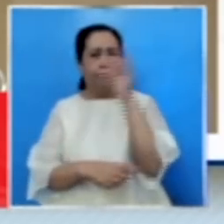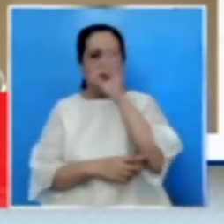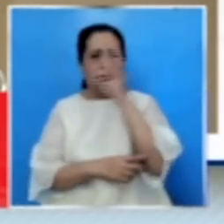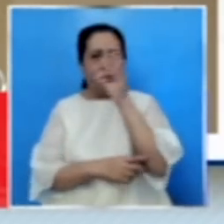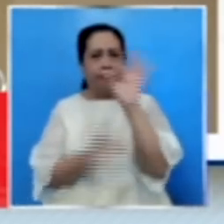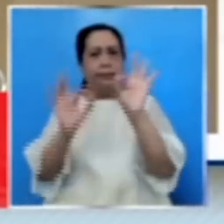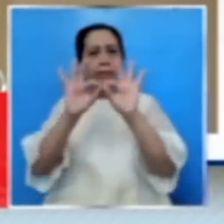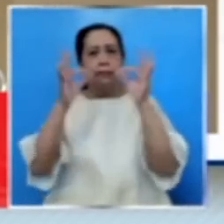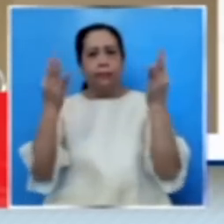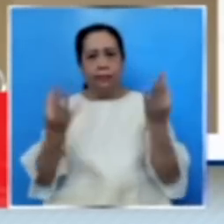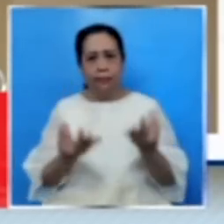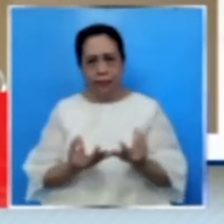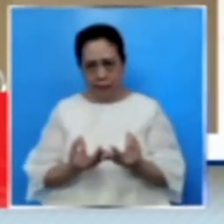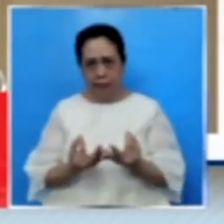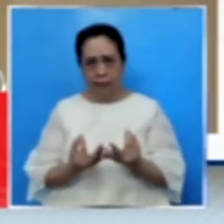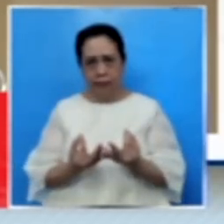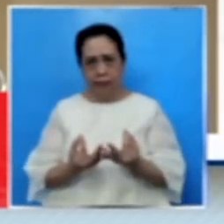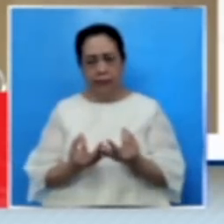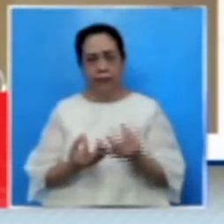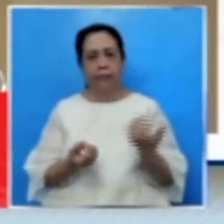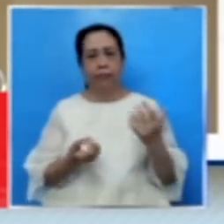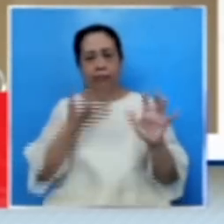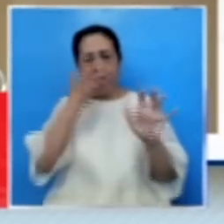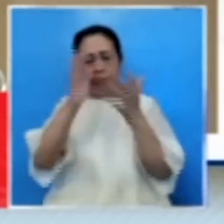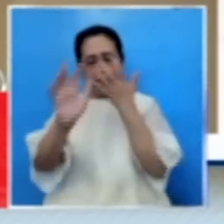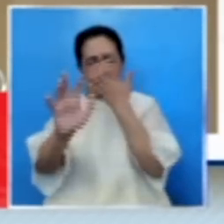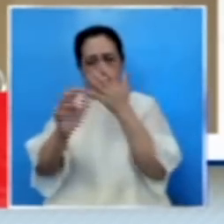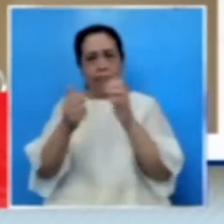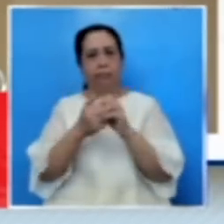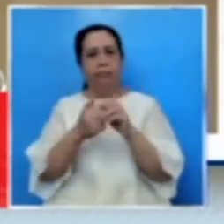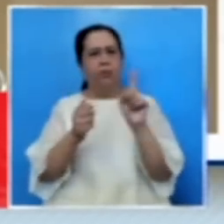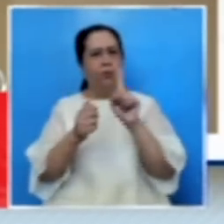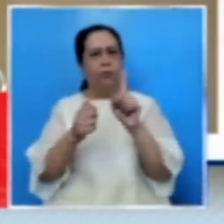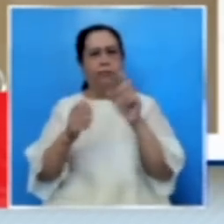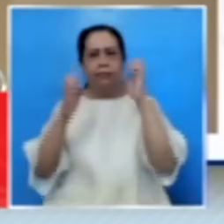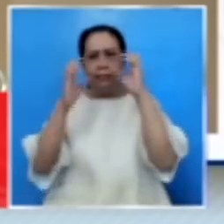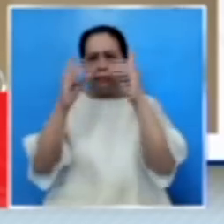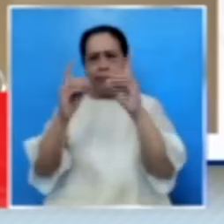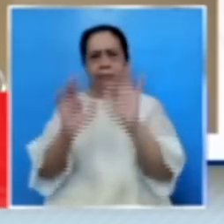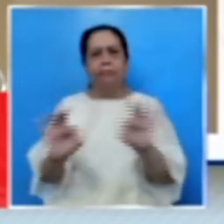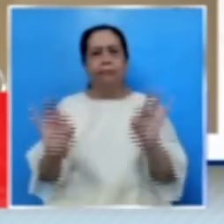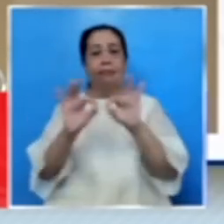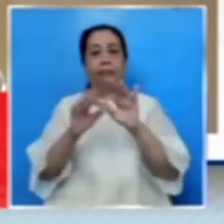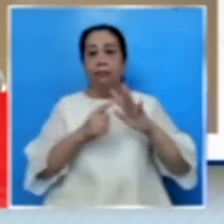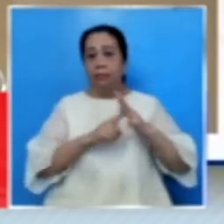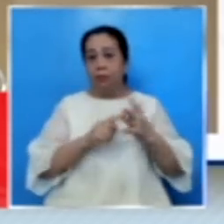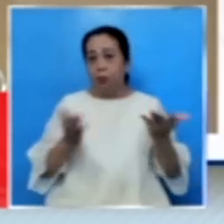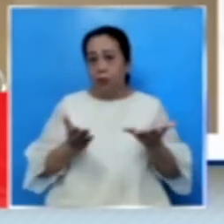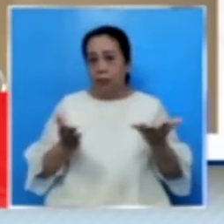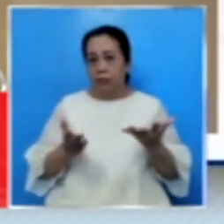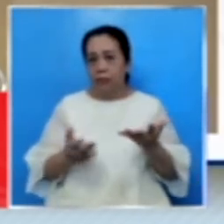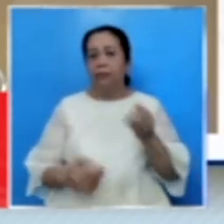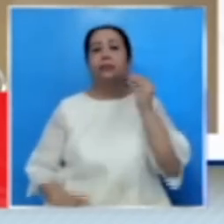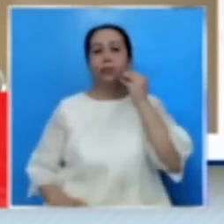family to emphasize that education begins at home.